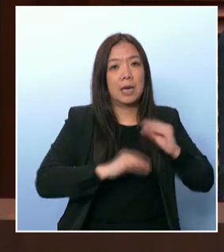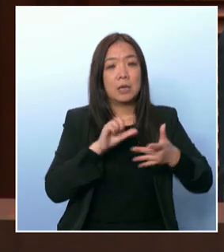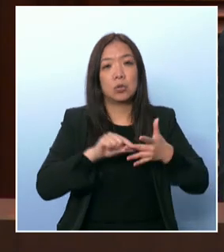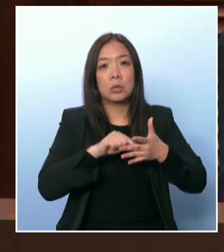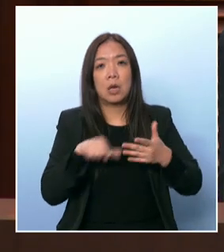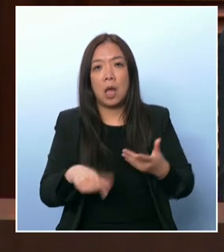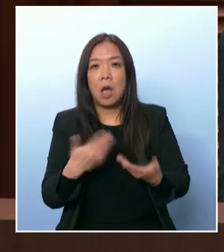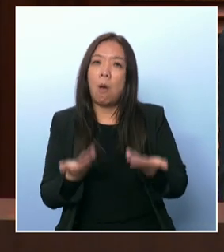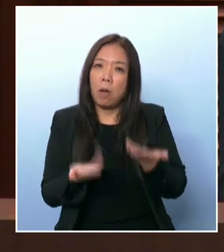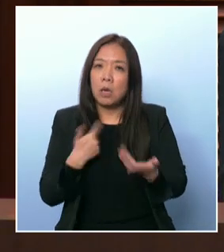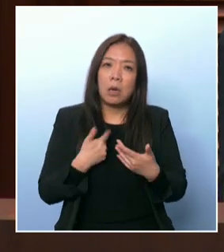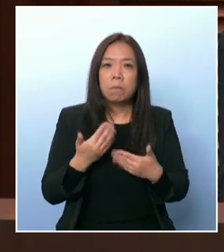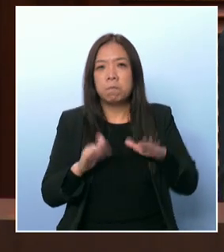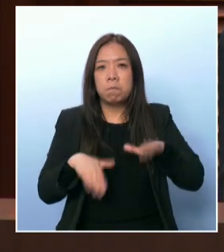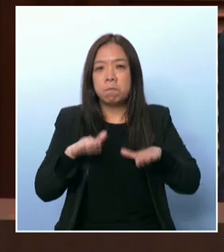office hours.